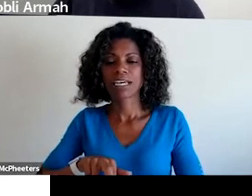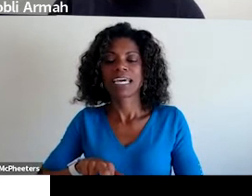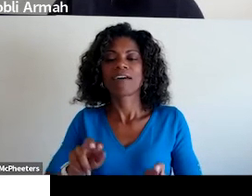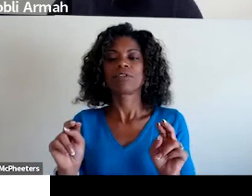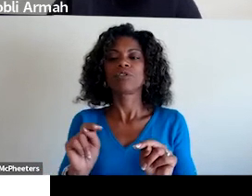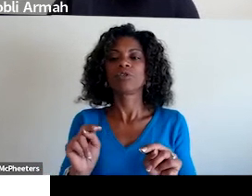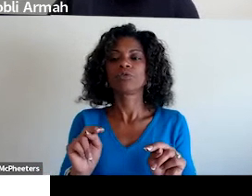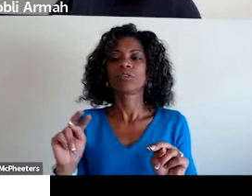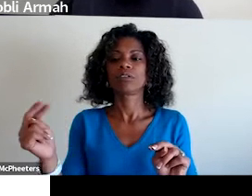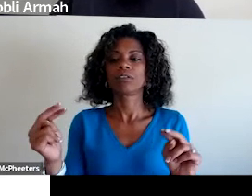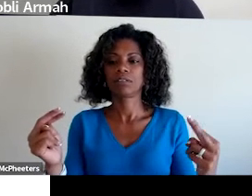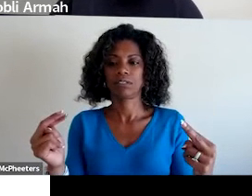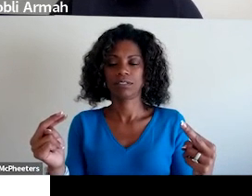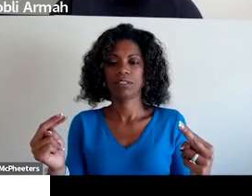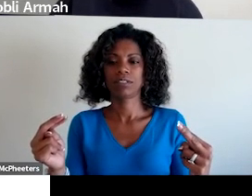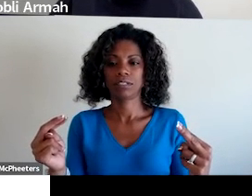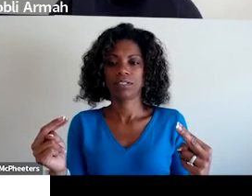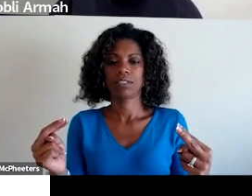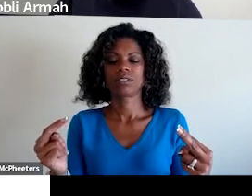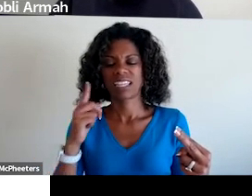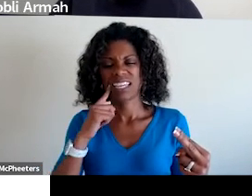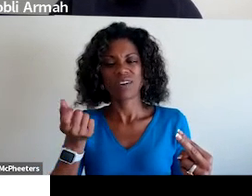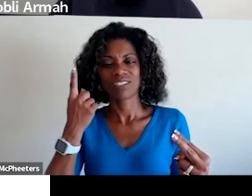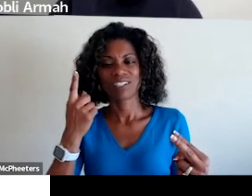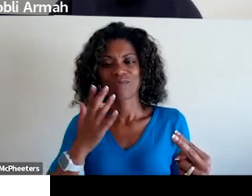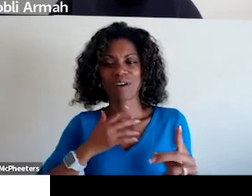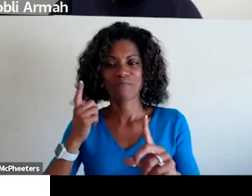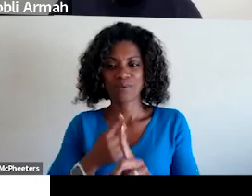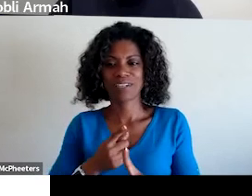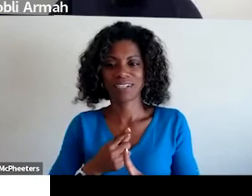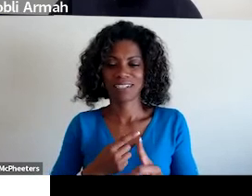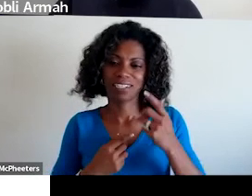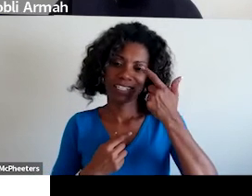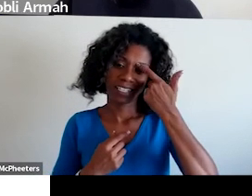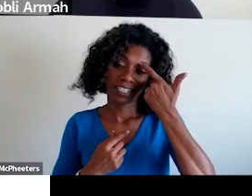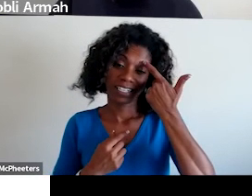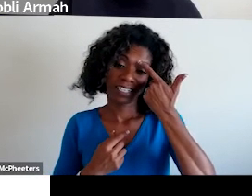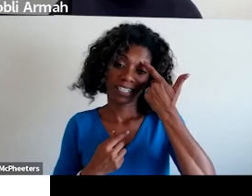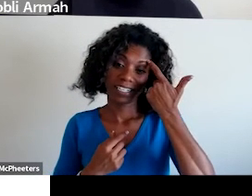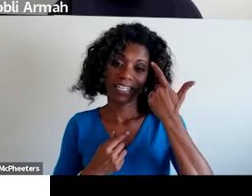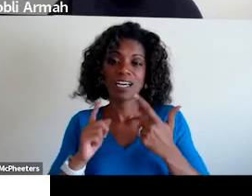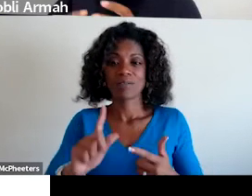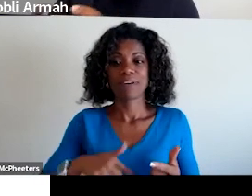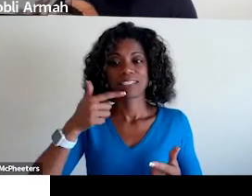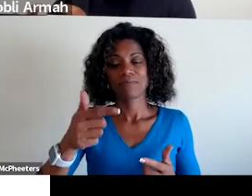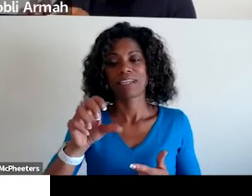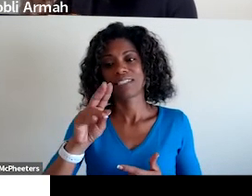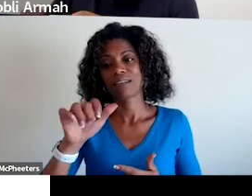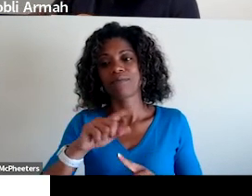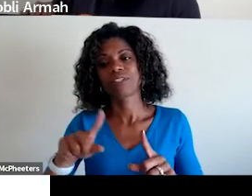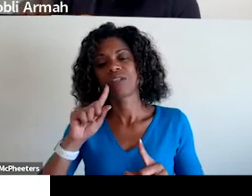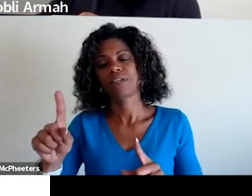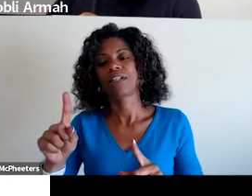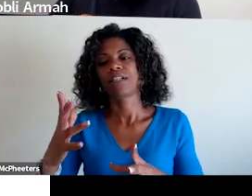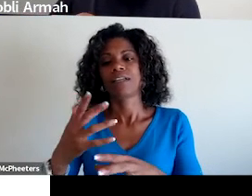non-bipartisan perspective. So I think you all understand where I'm going with this. And so the point that I want to make before I pass it back to Samia, who she's going to talk more